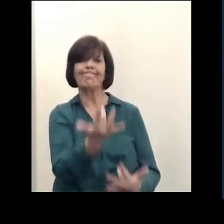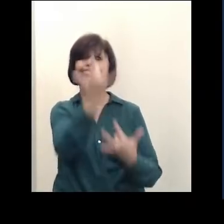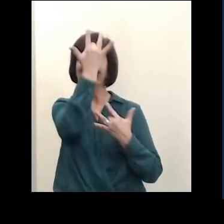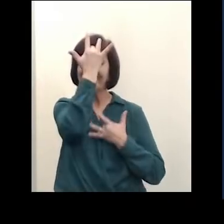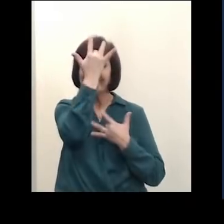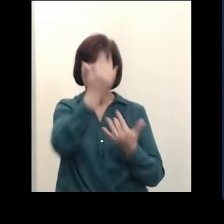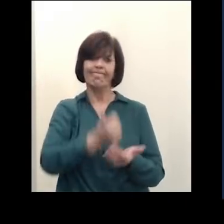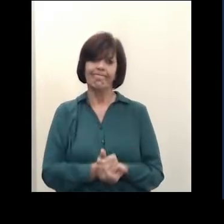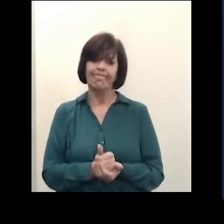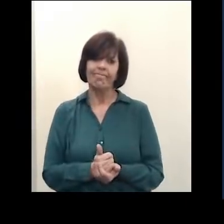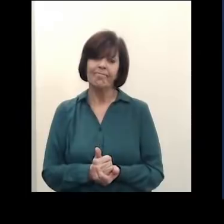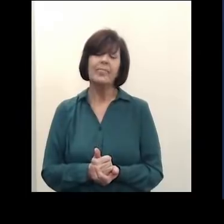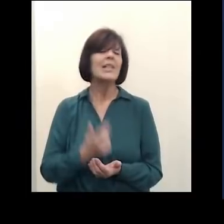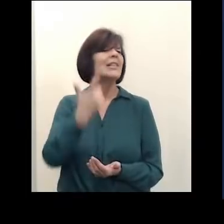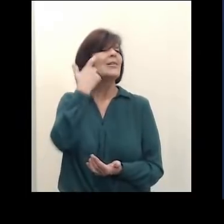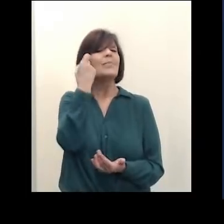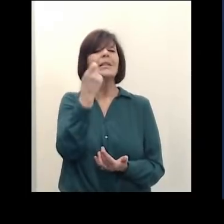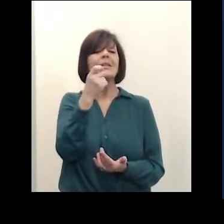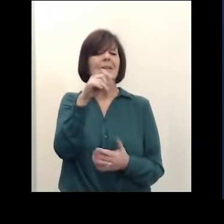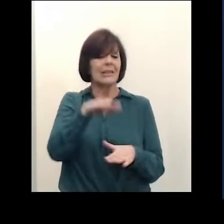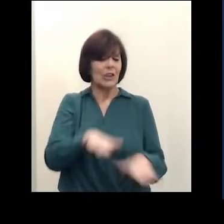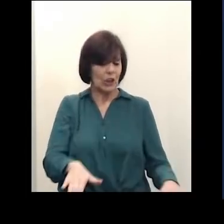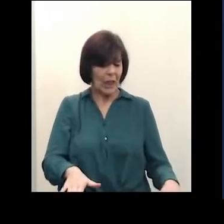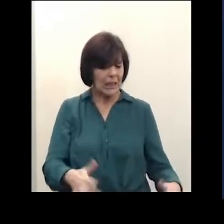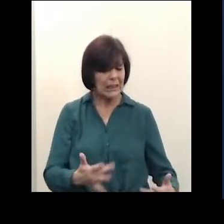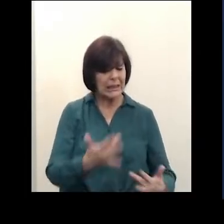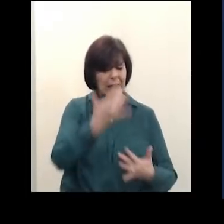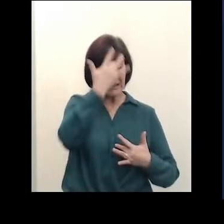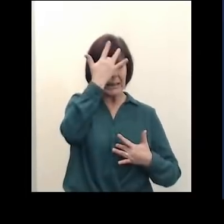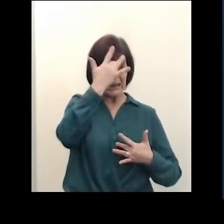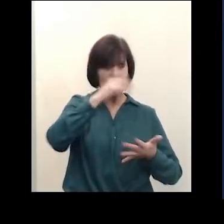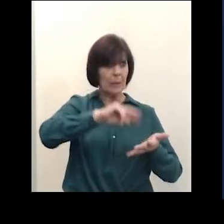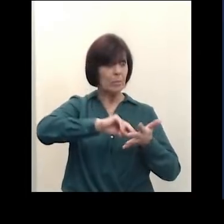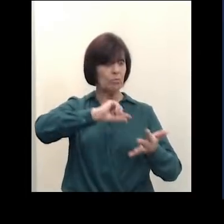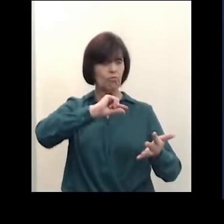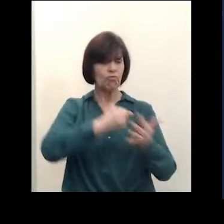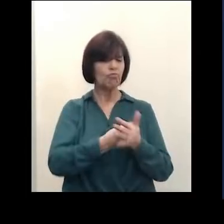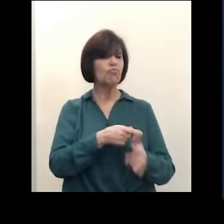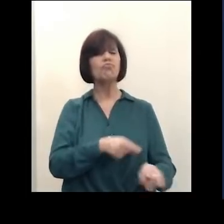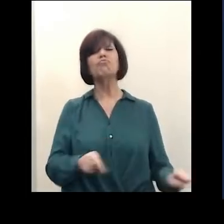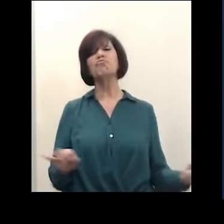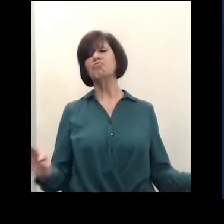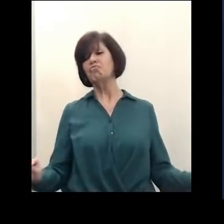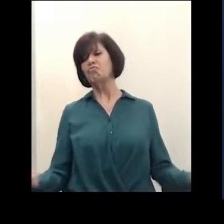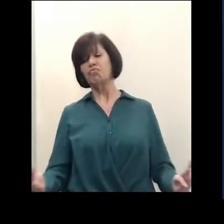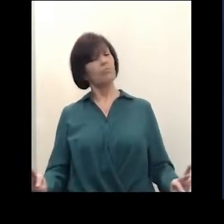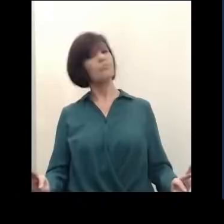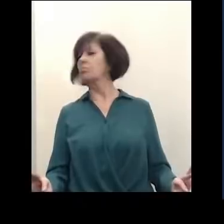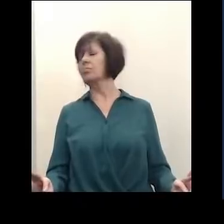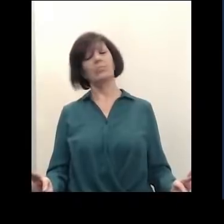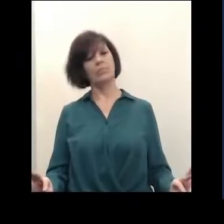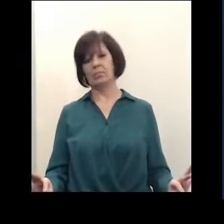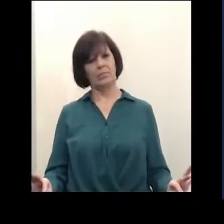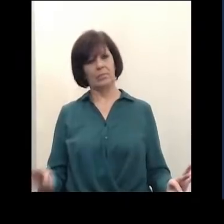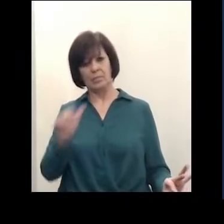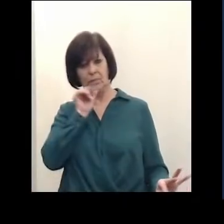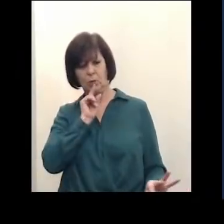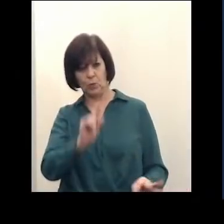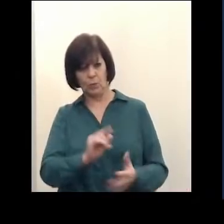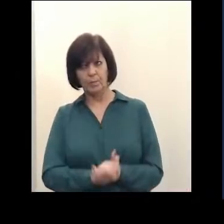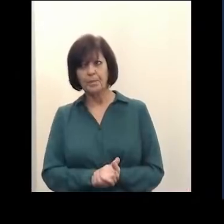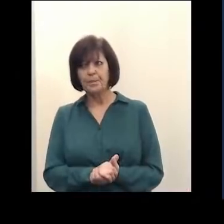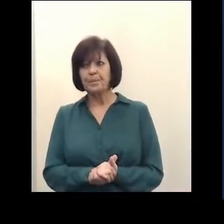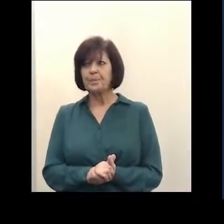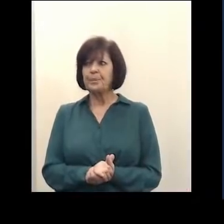can result from it. So just because a child catches it does not guarantee that the child will have no illness whatsoever.